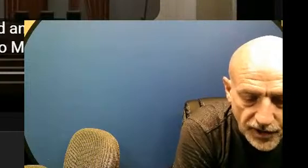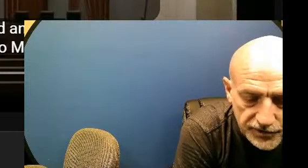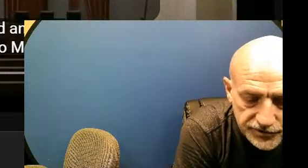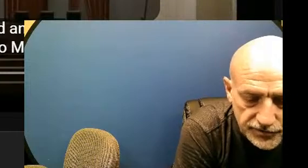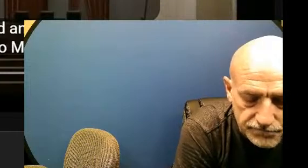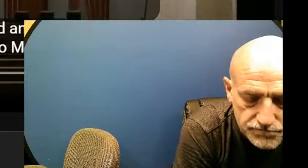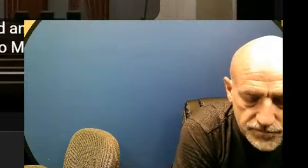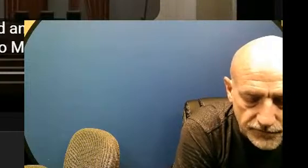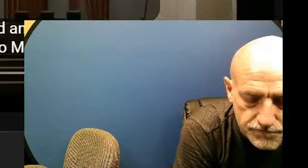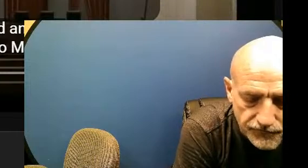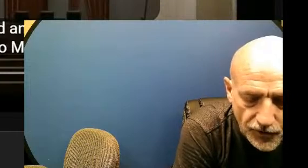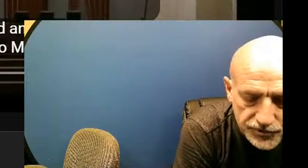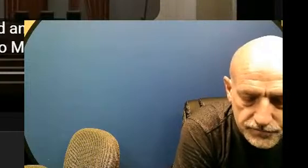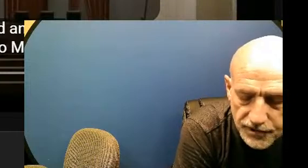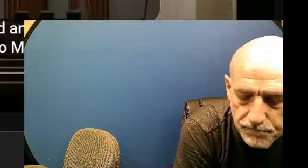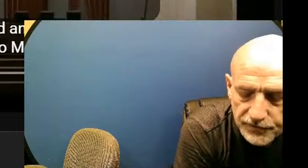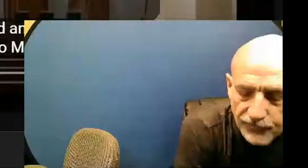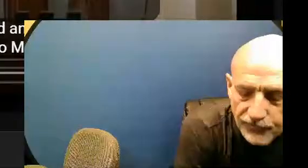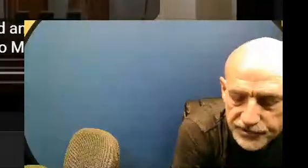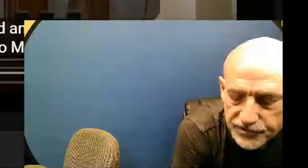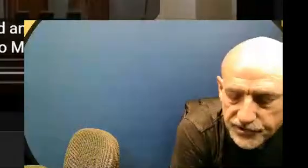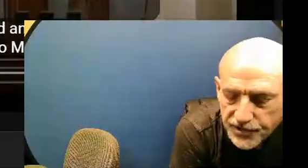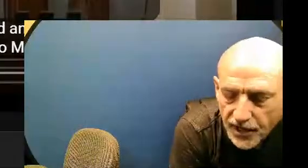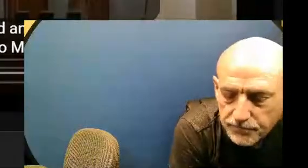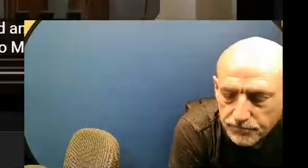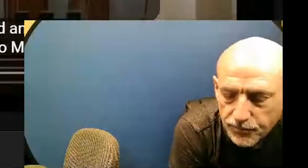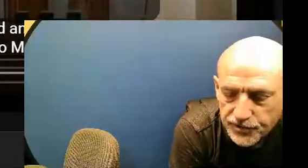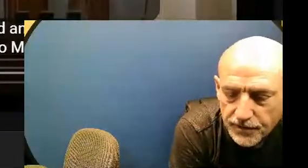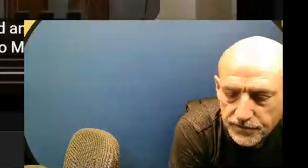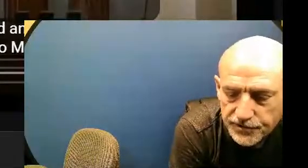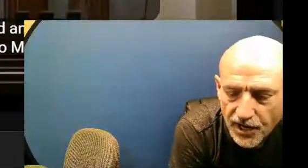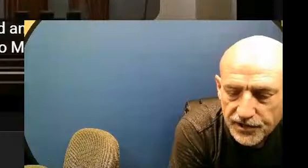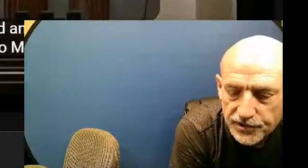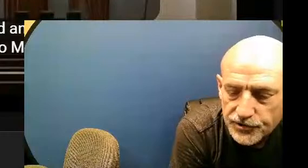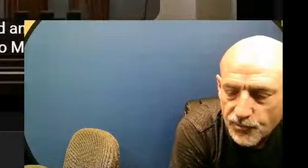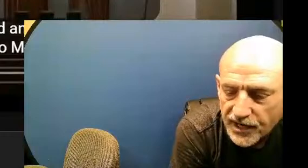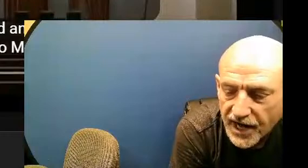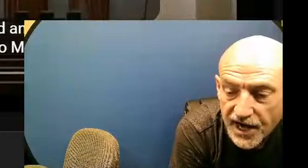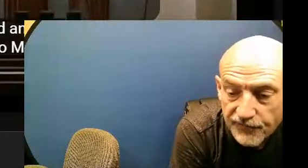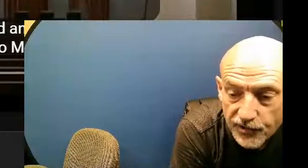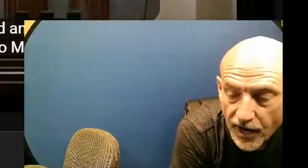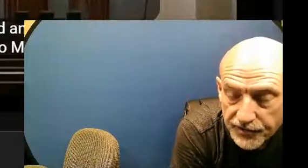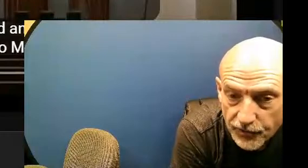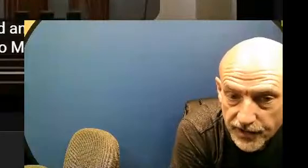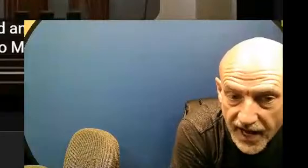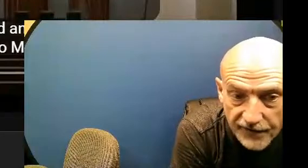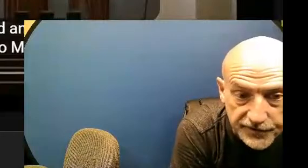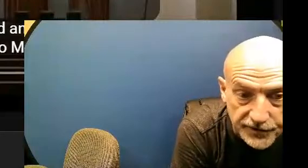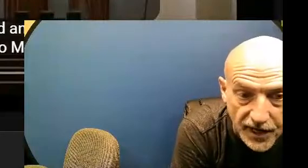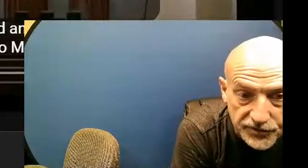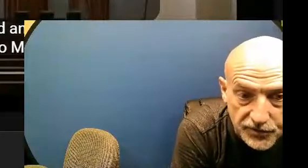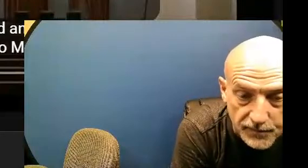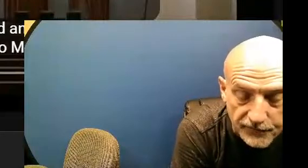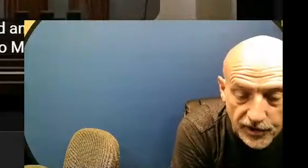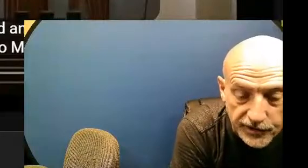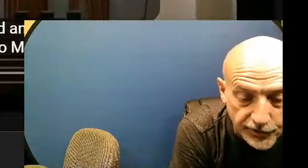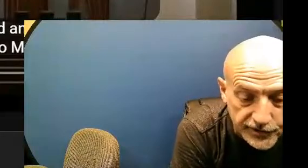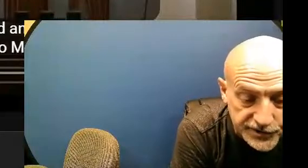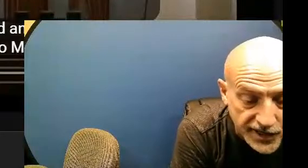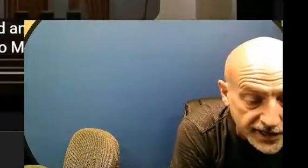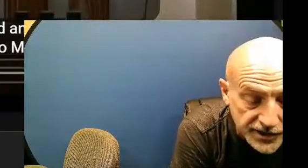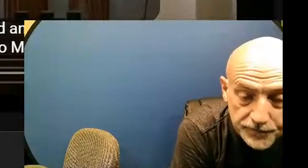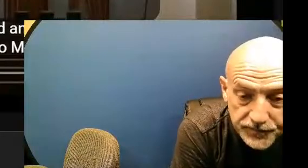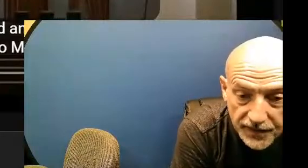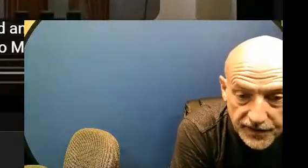remember the Bill of Rights does not enumerate every right that we have, and the Ninth Amendment very